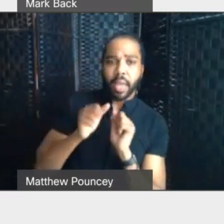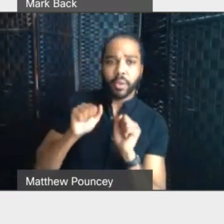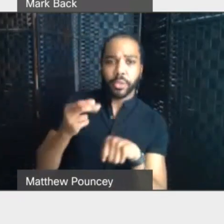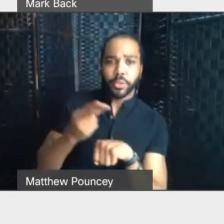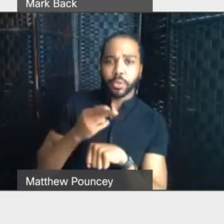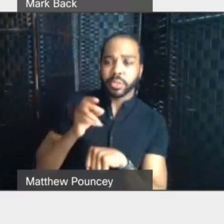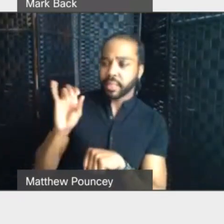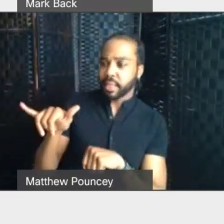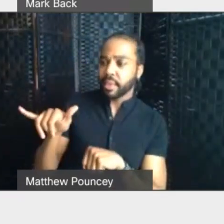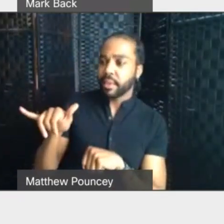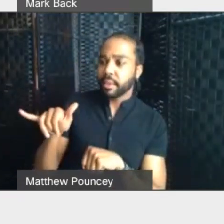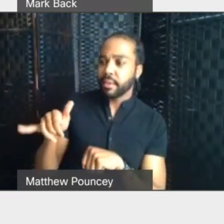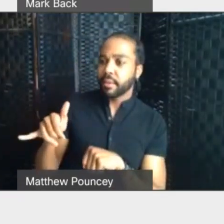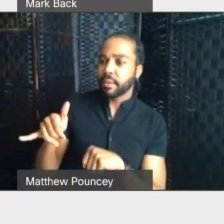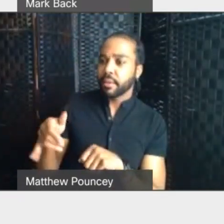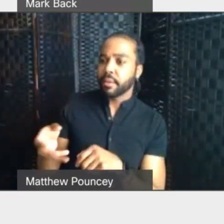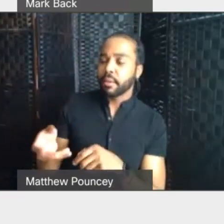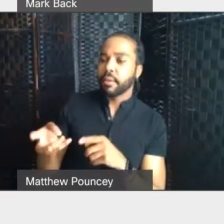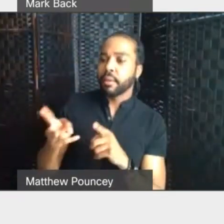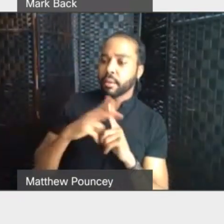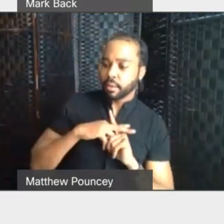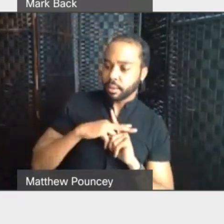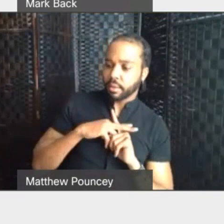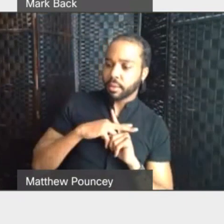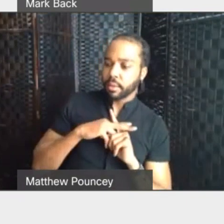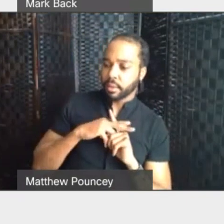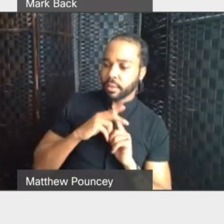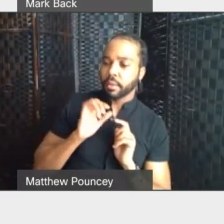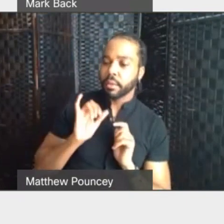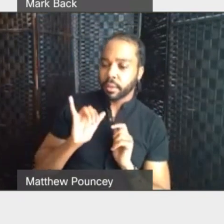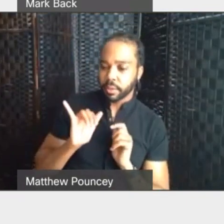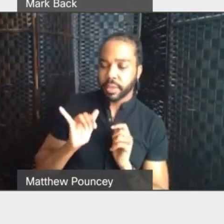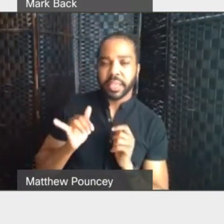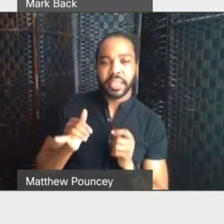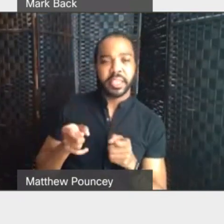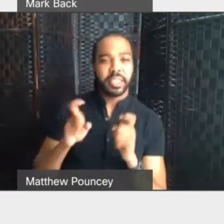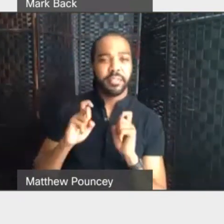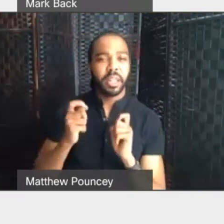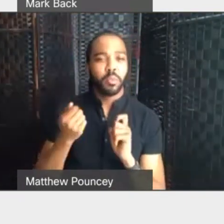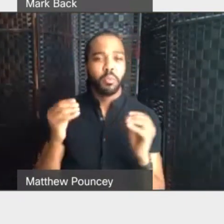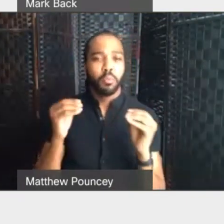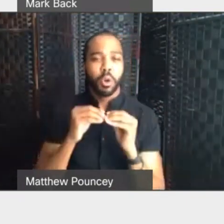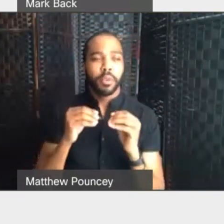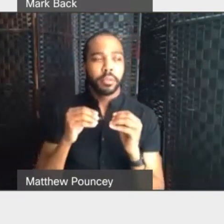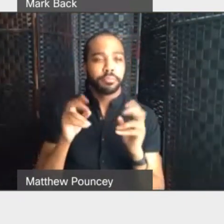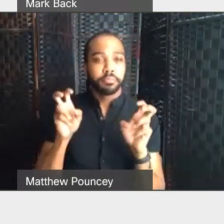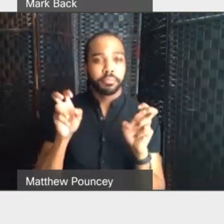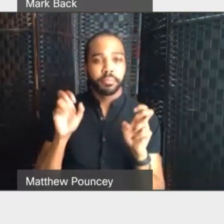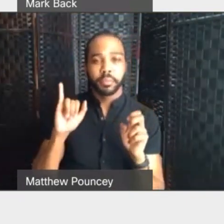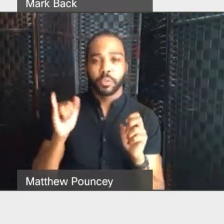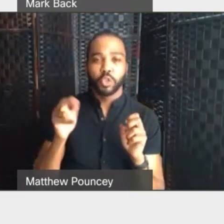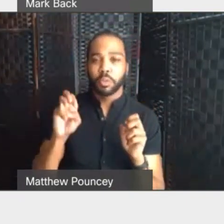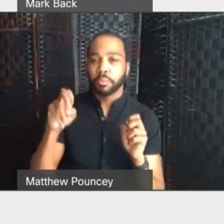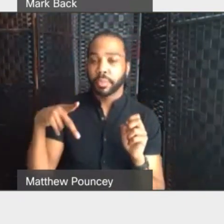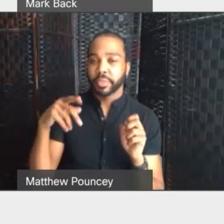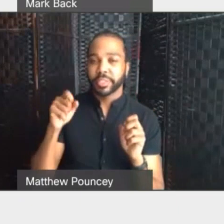investment to give a little more of a, I don't want to say jump start because we're a little